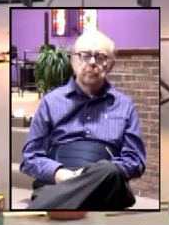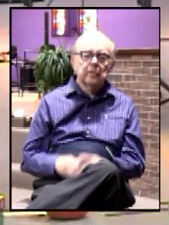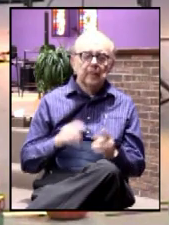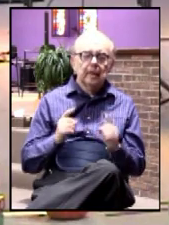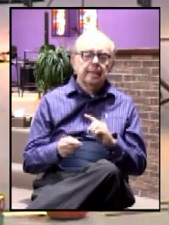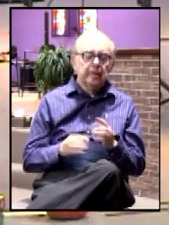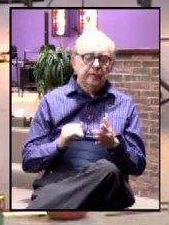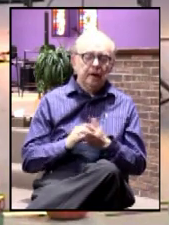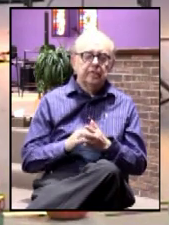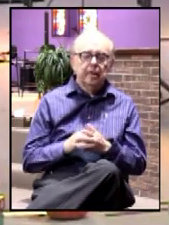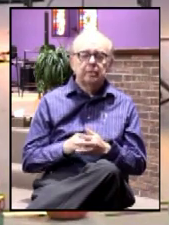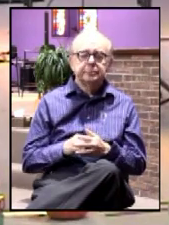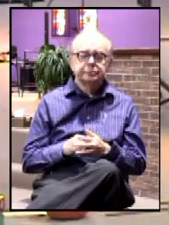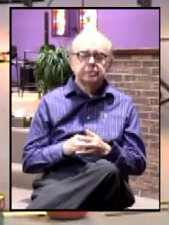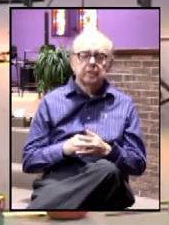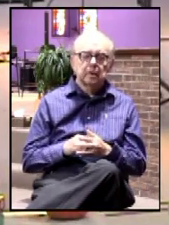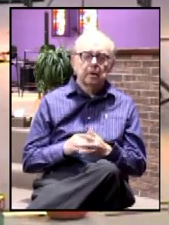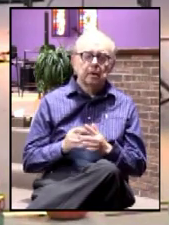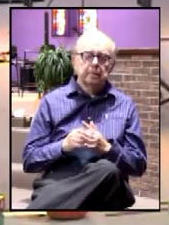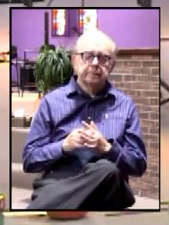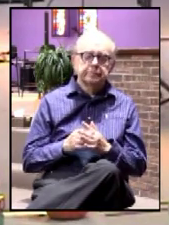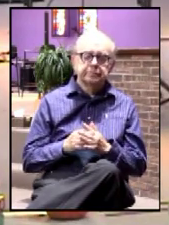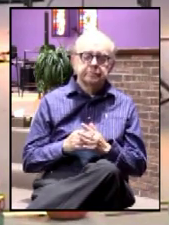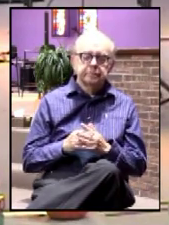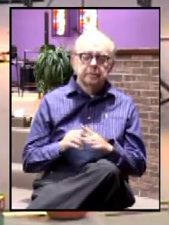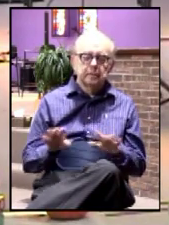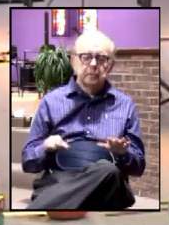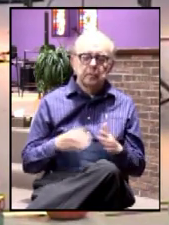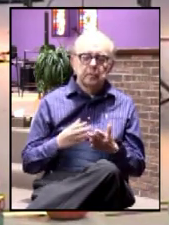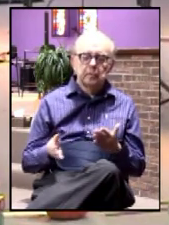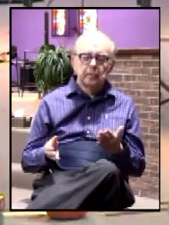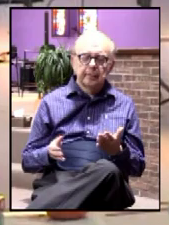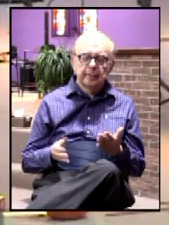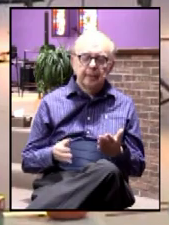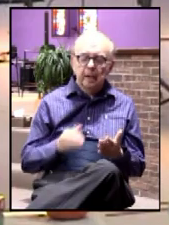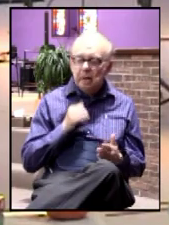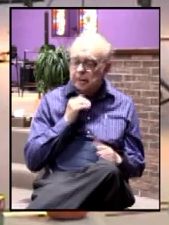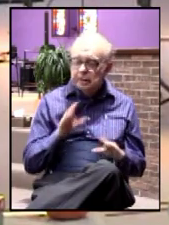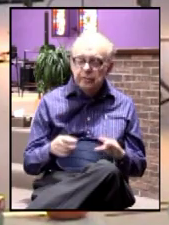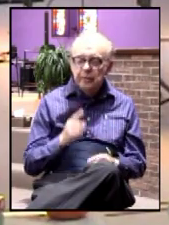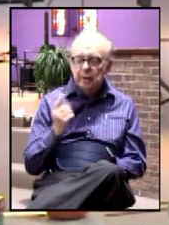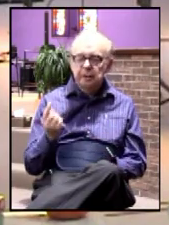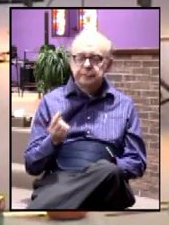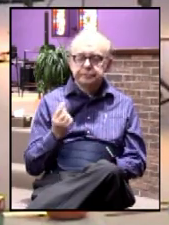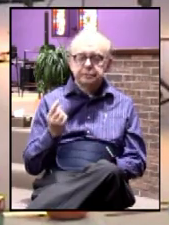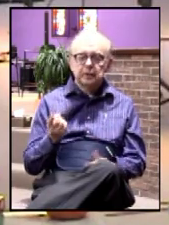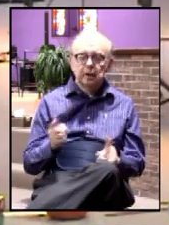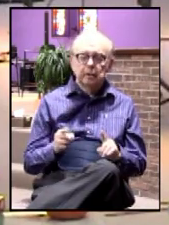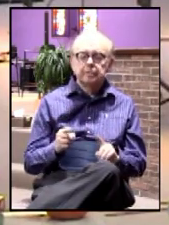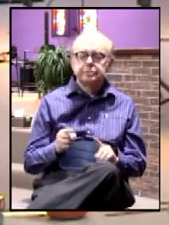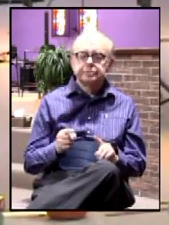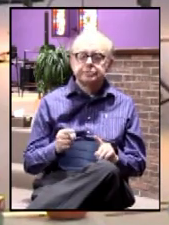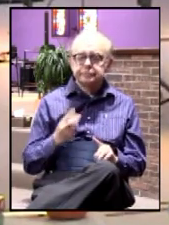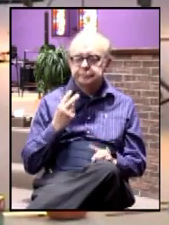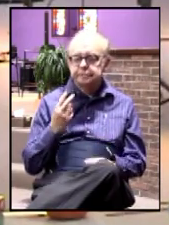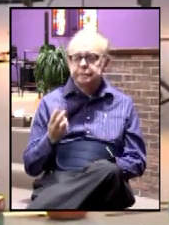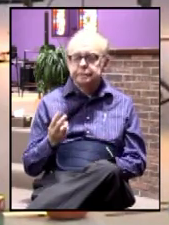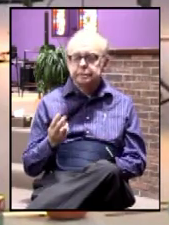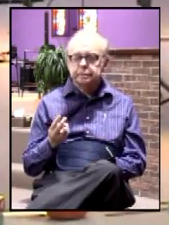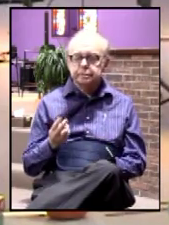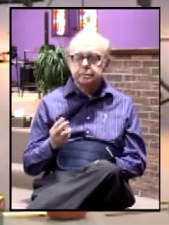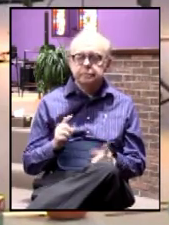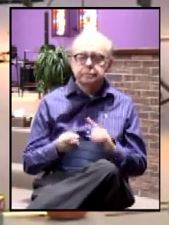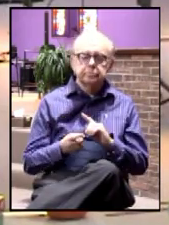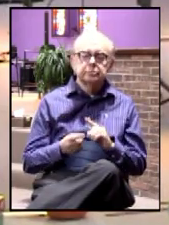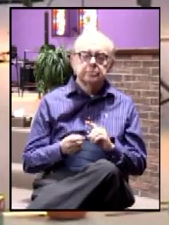They changed it. And they began to start doing this. They didn't do it alone. And when we see